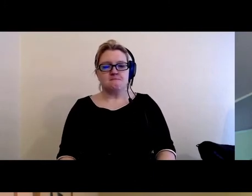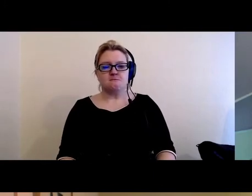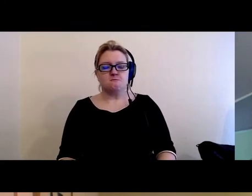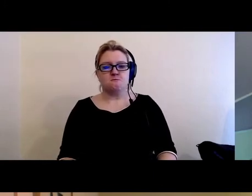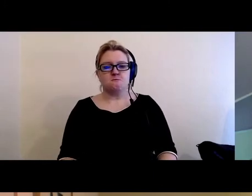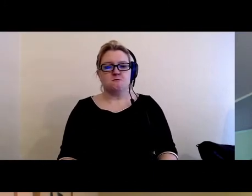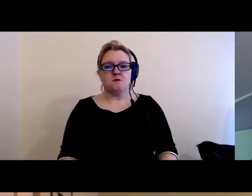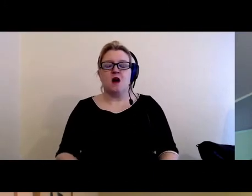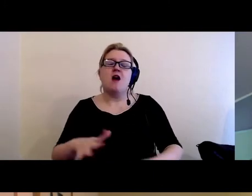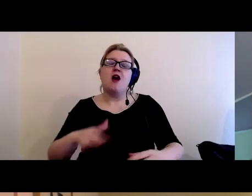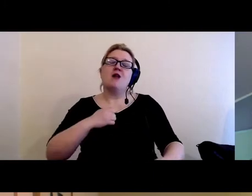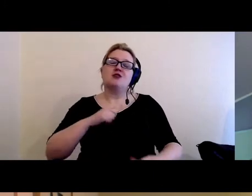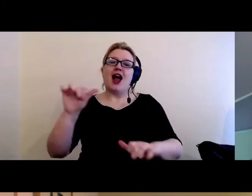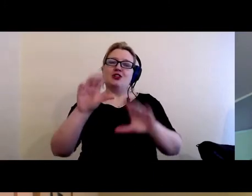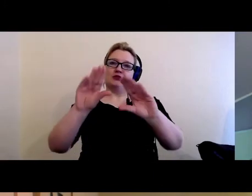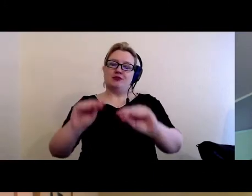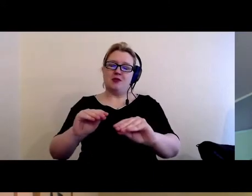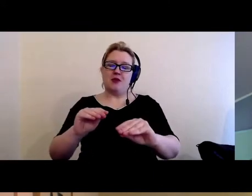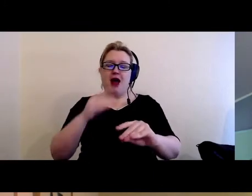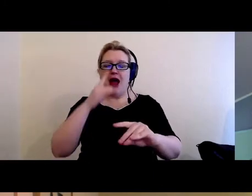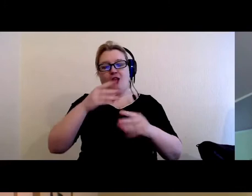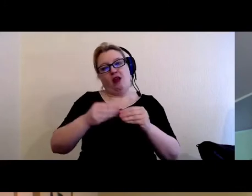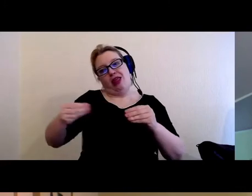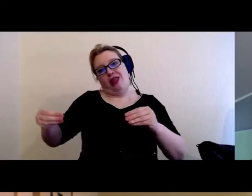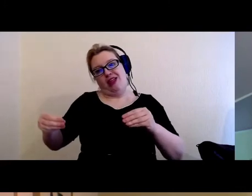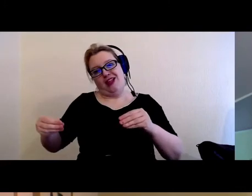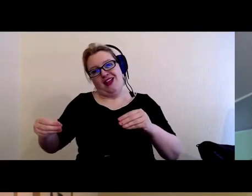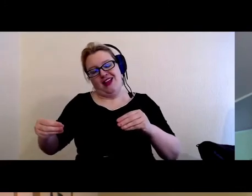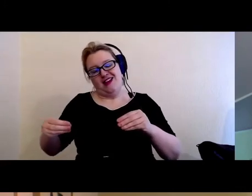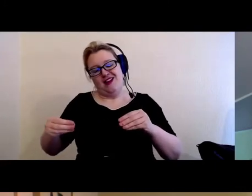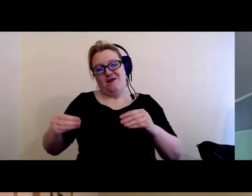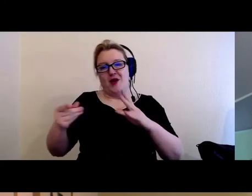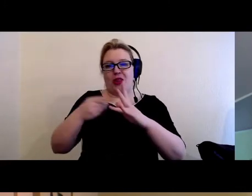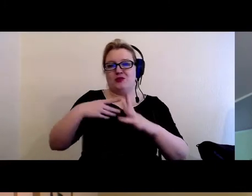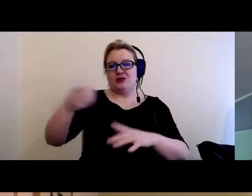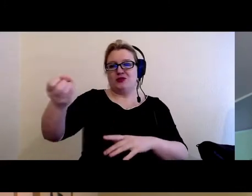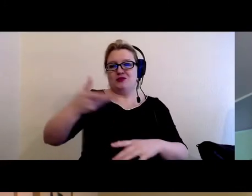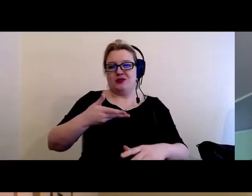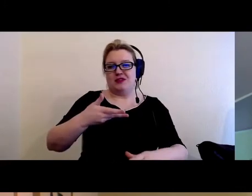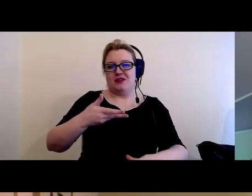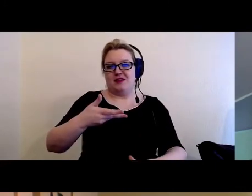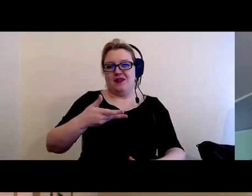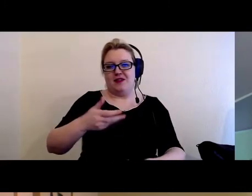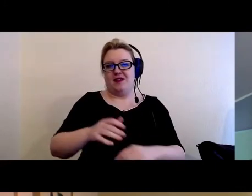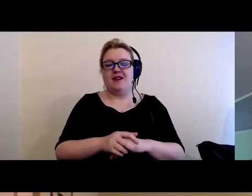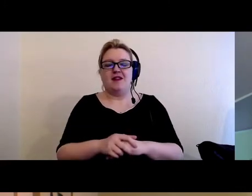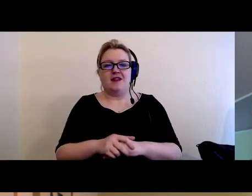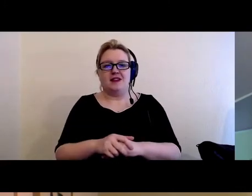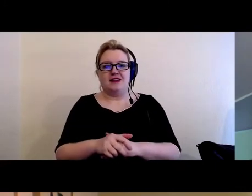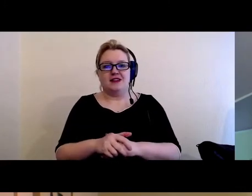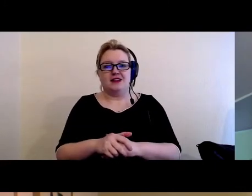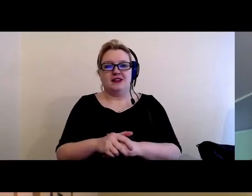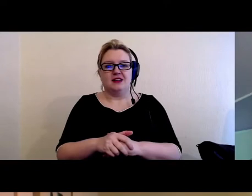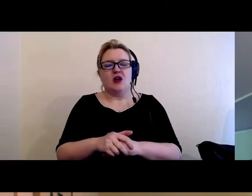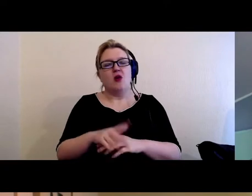rest of the session, and that wouldn't be fair on others who also have specialist subjects. I was gonna ask you a question, if that's right, Sally, which